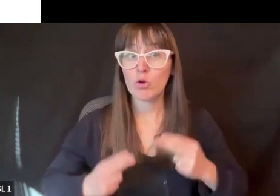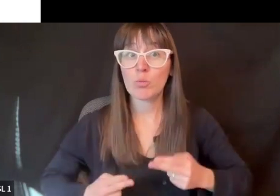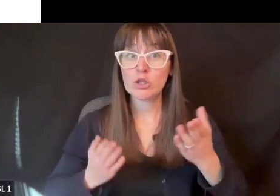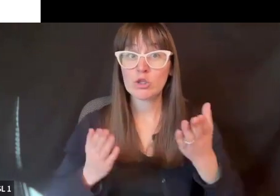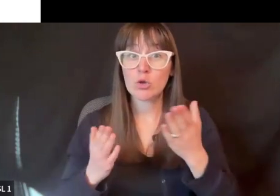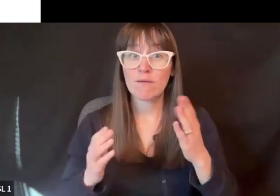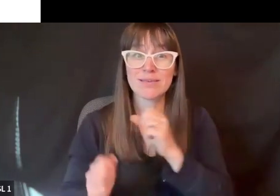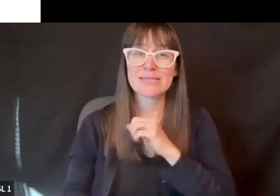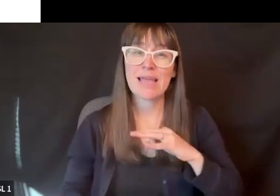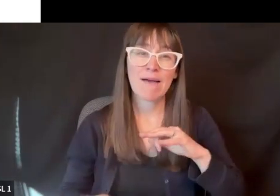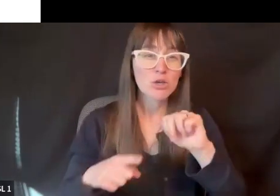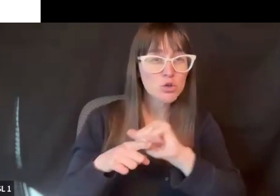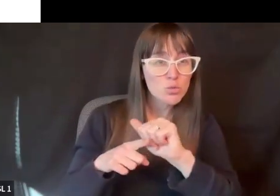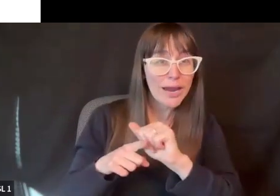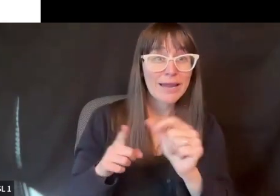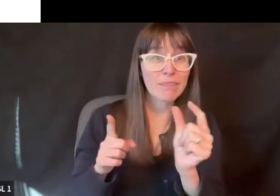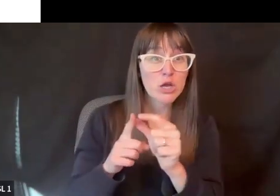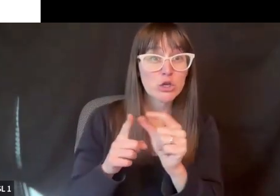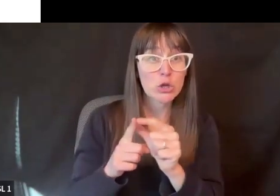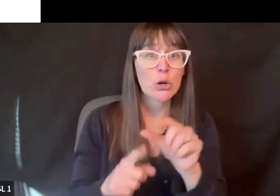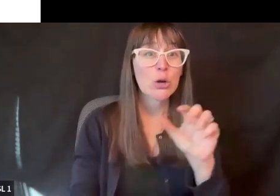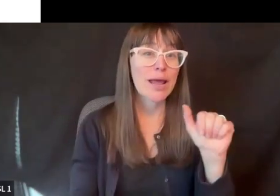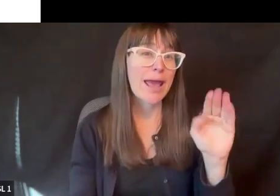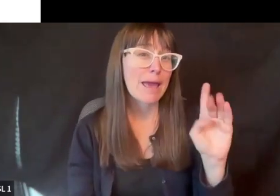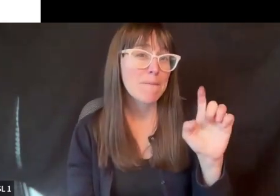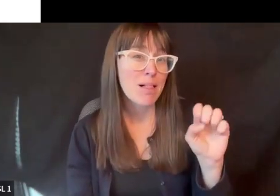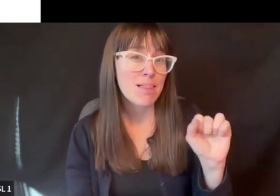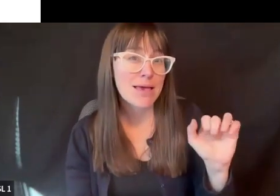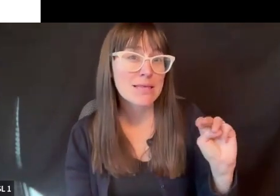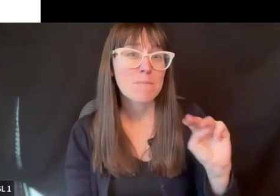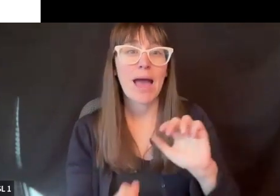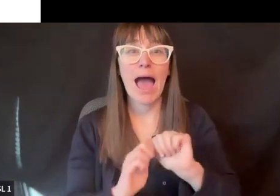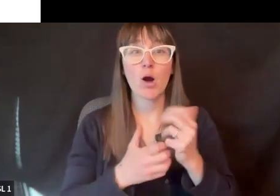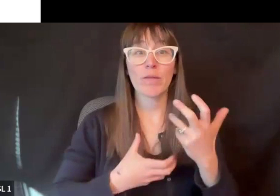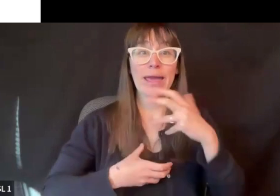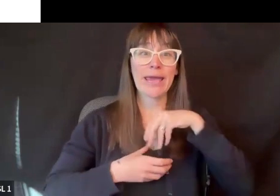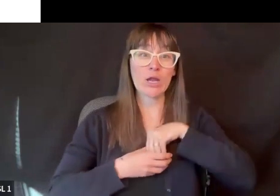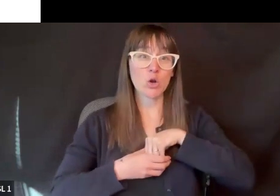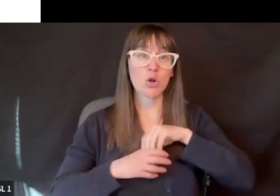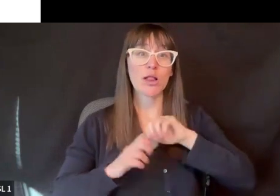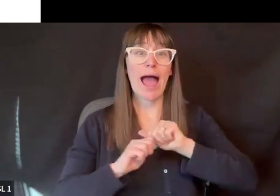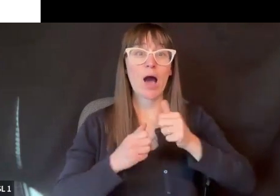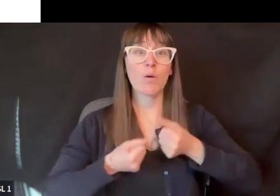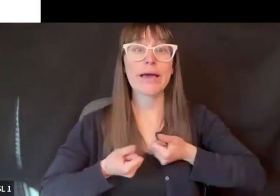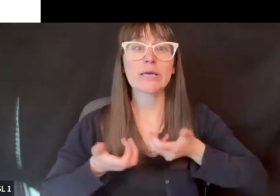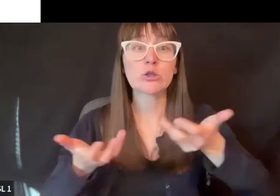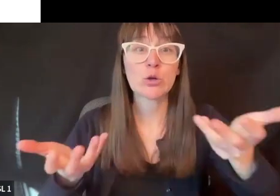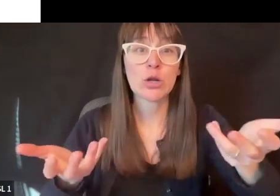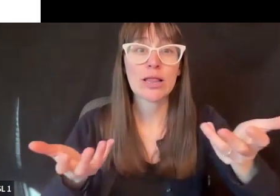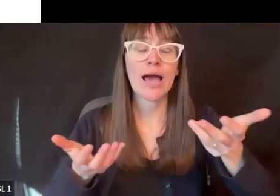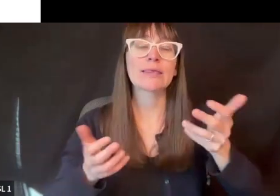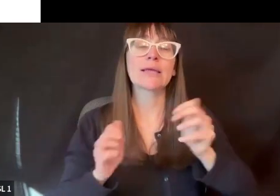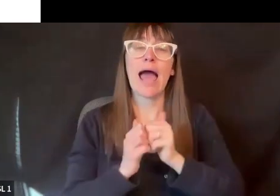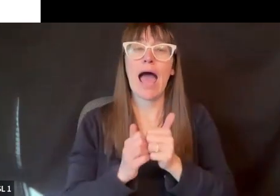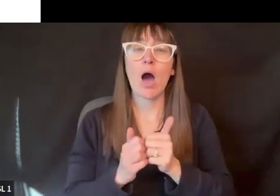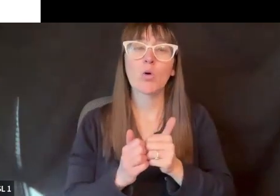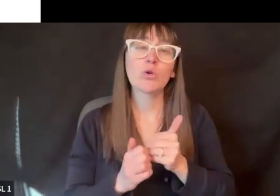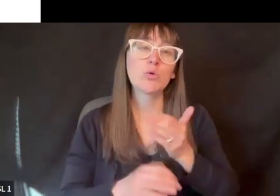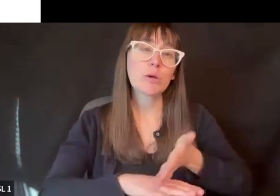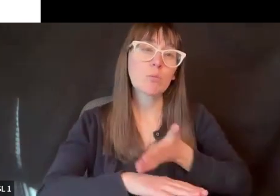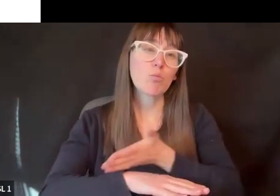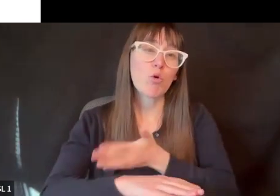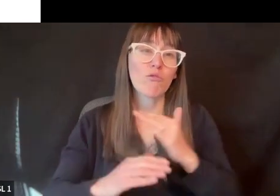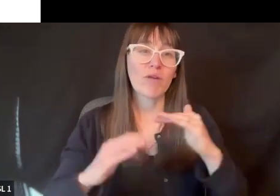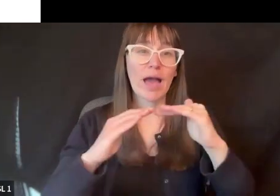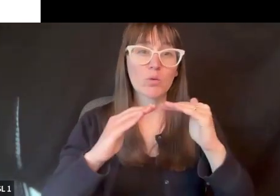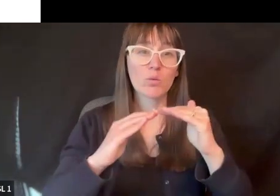on the terms ableism and ageism, how that's internalized, how it's externalized, and how we can move forward on greater